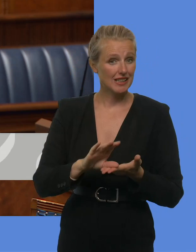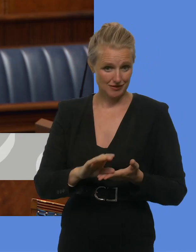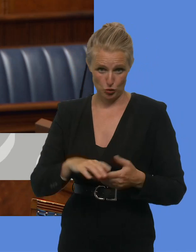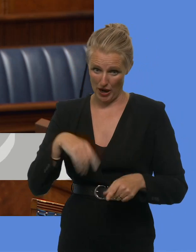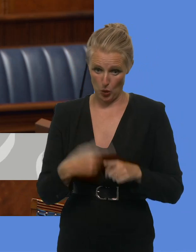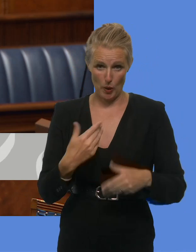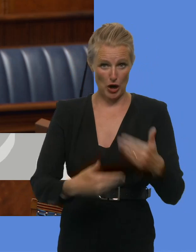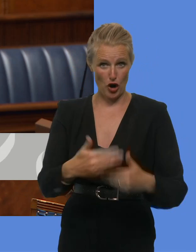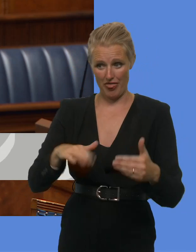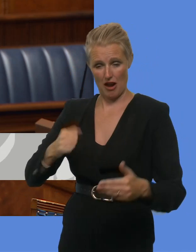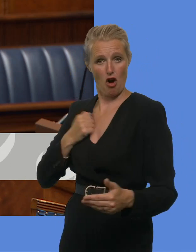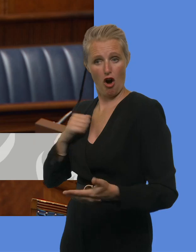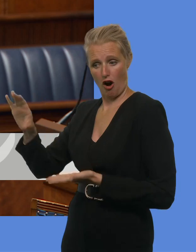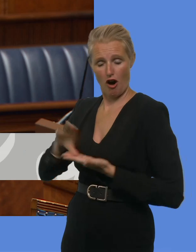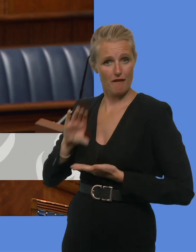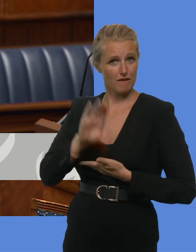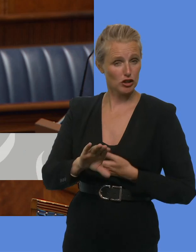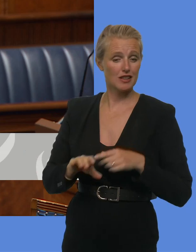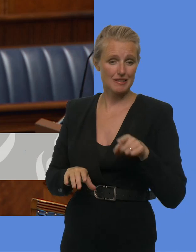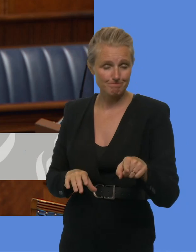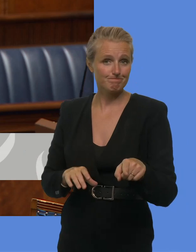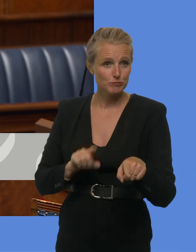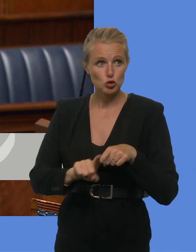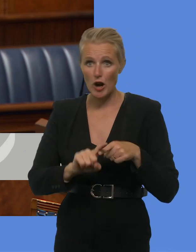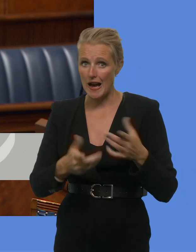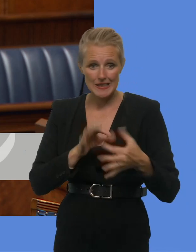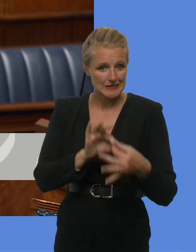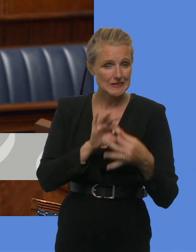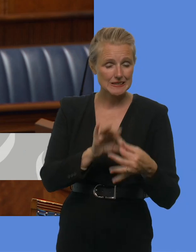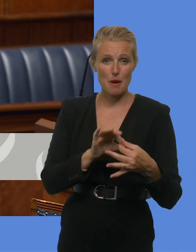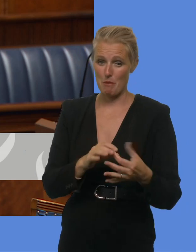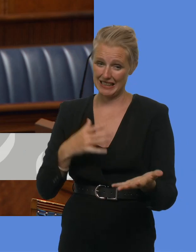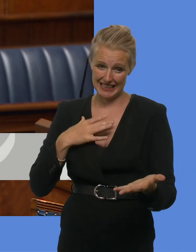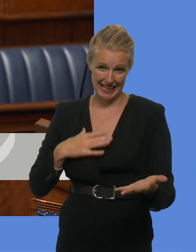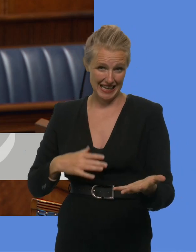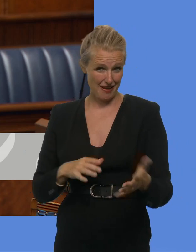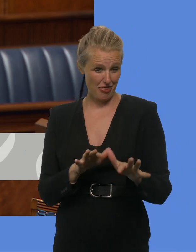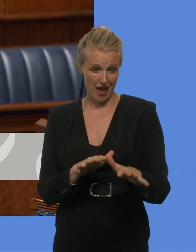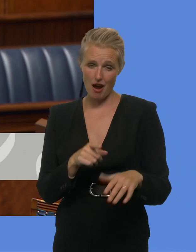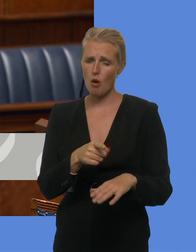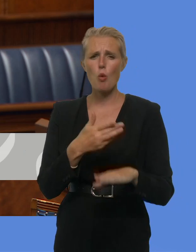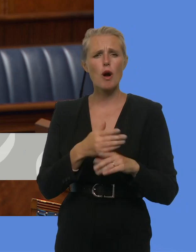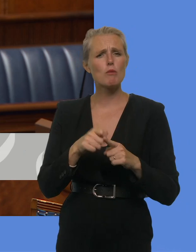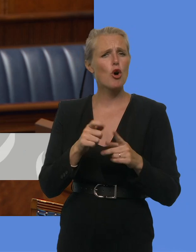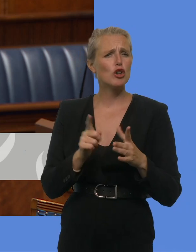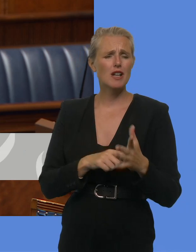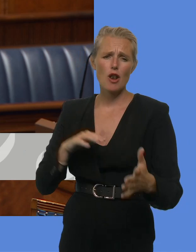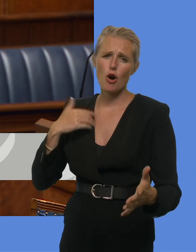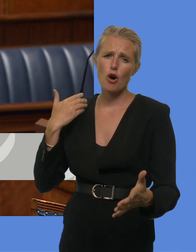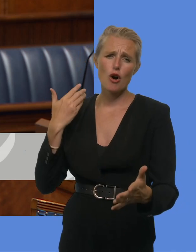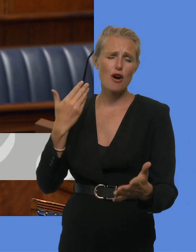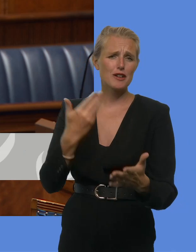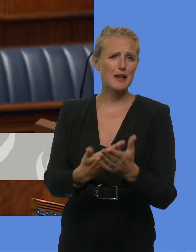brought forward sooner rather than later. But as I said, the need is there. They've been working on this project for a long time. I know that